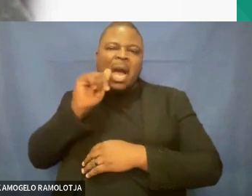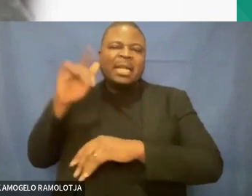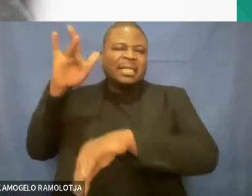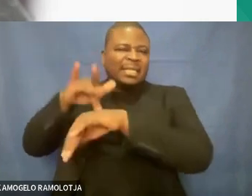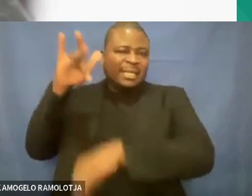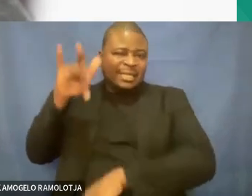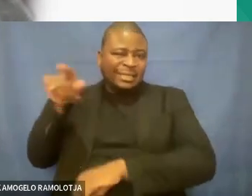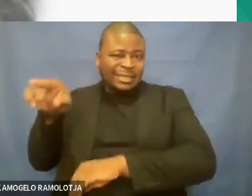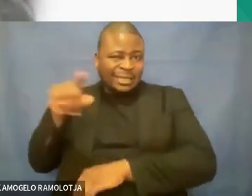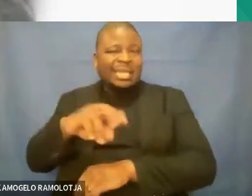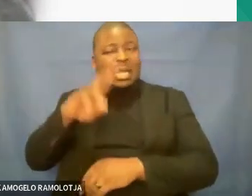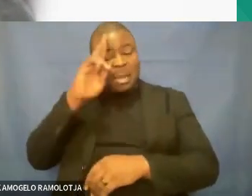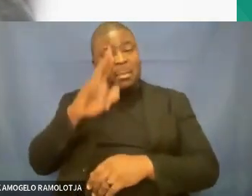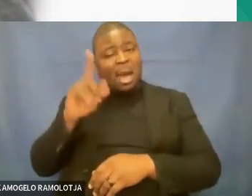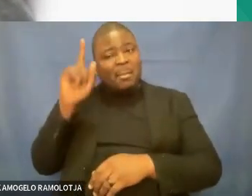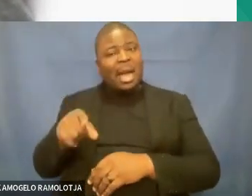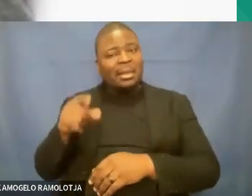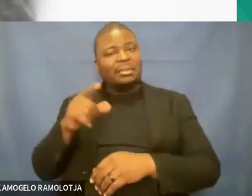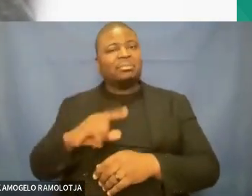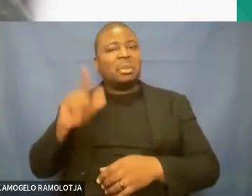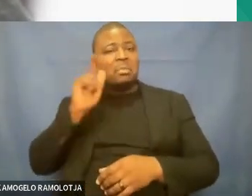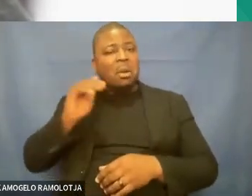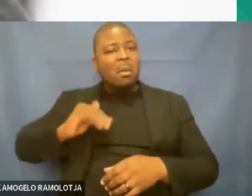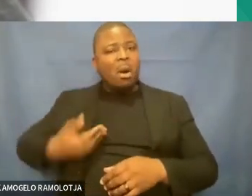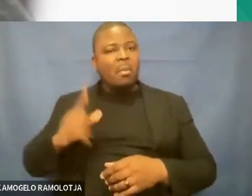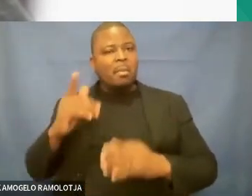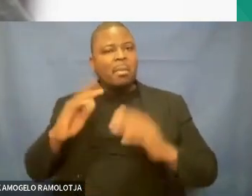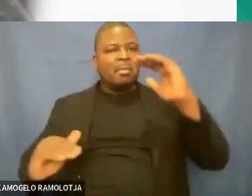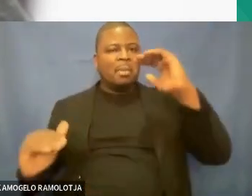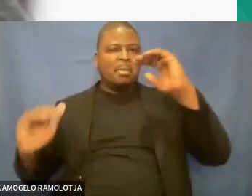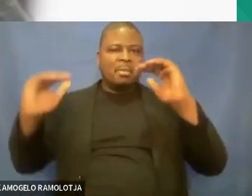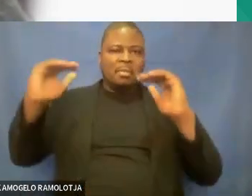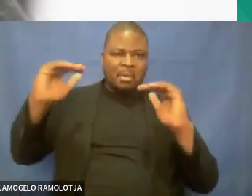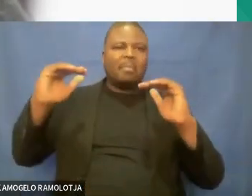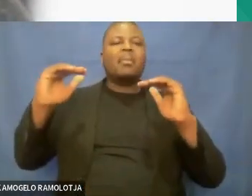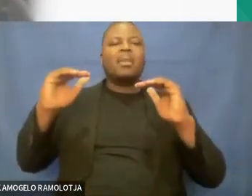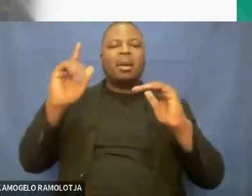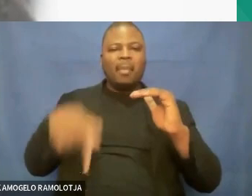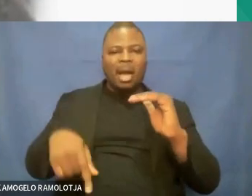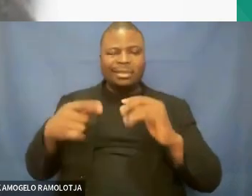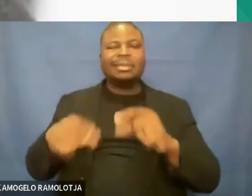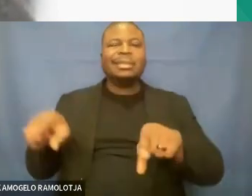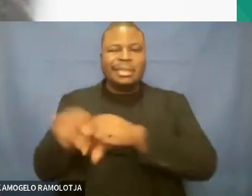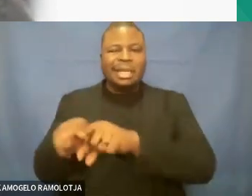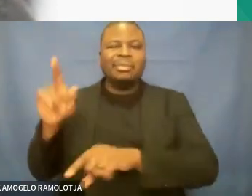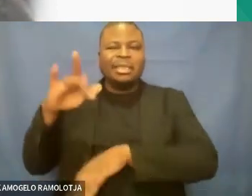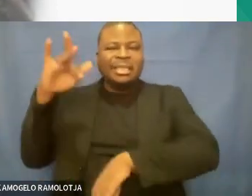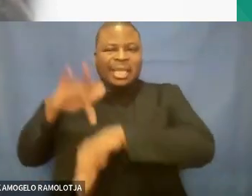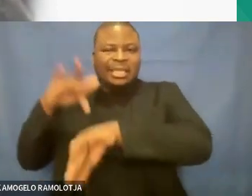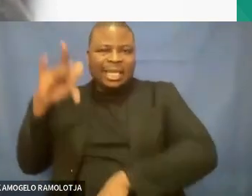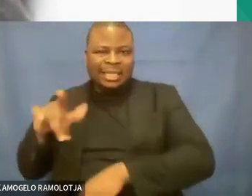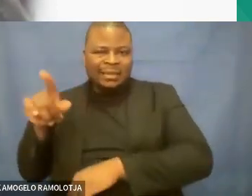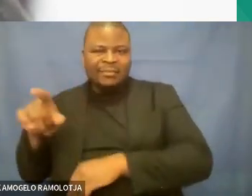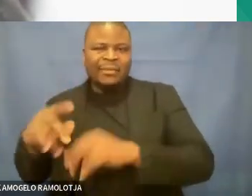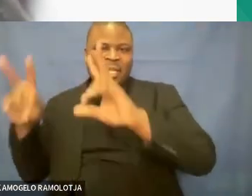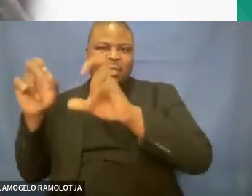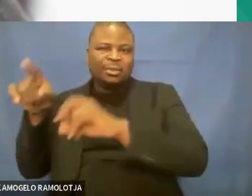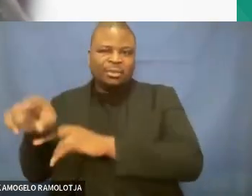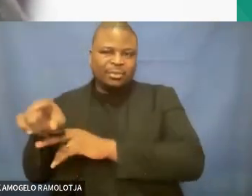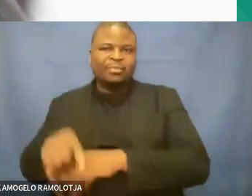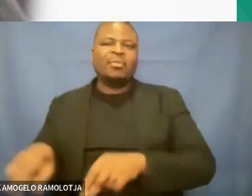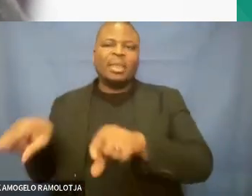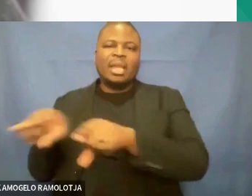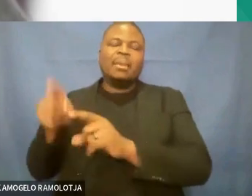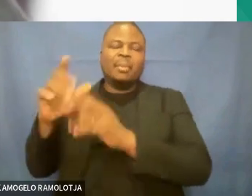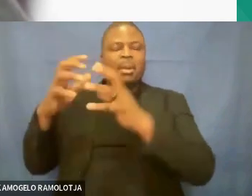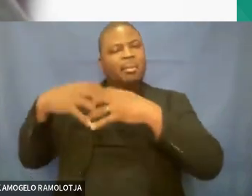inequality, but without looking at what is the root cause, you know. So you would become you develop programs that are sensitive